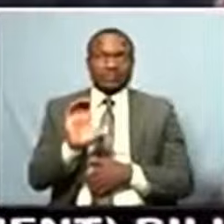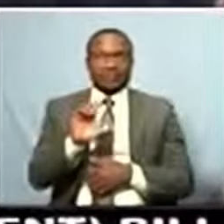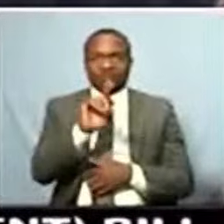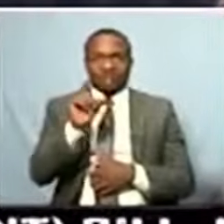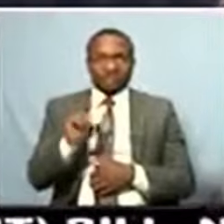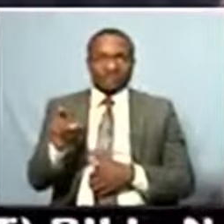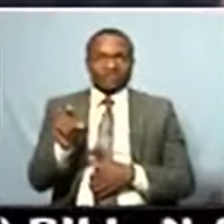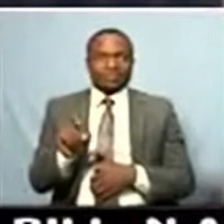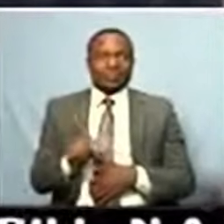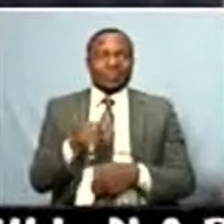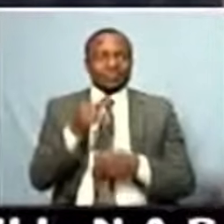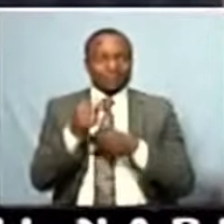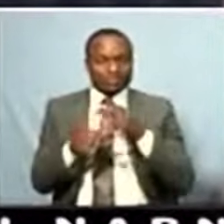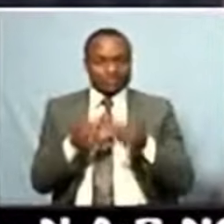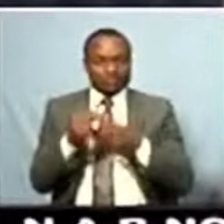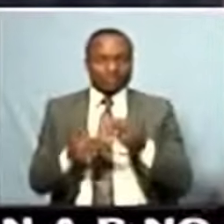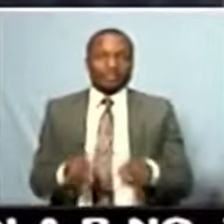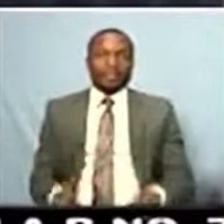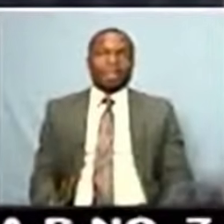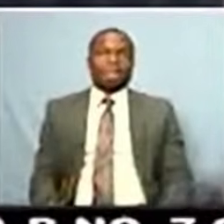So meaning